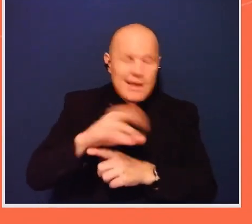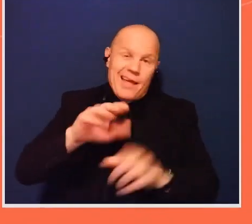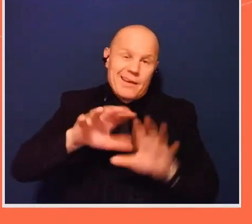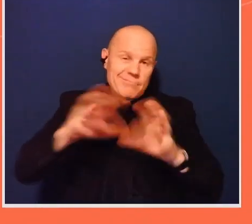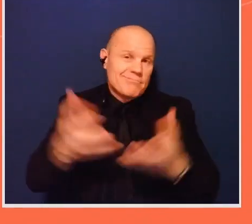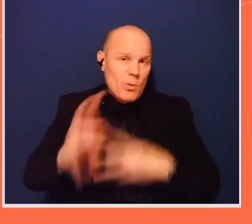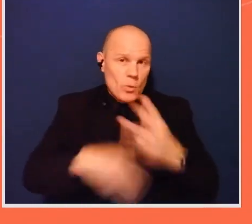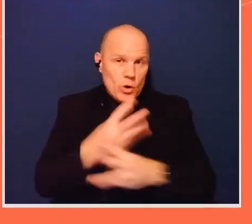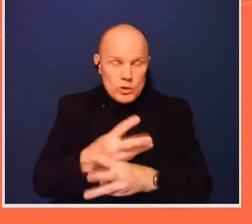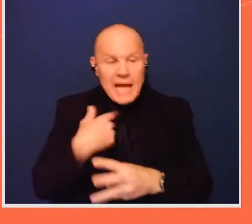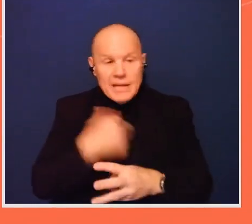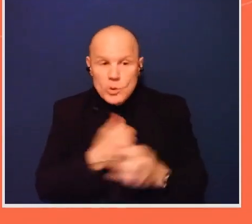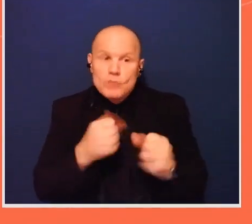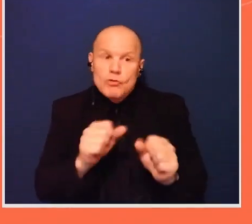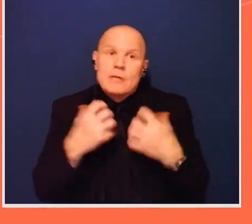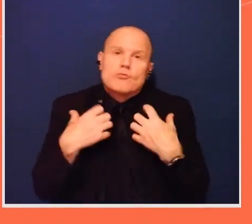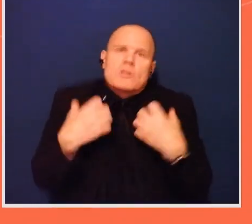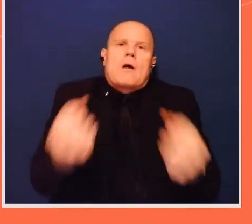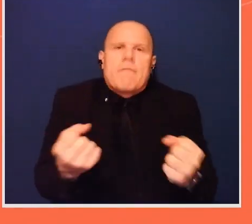and thrive.